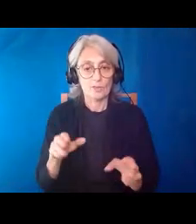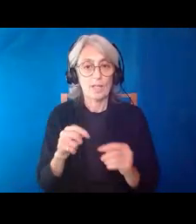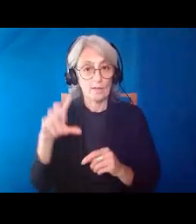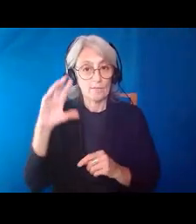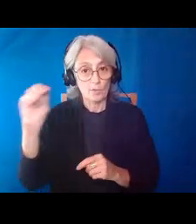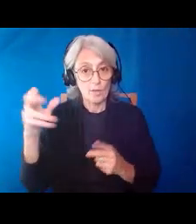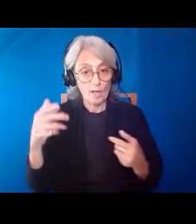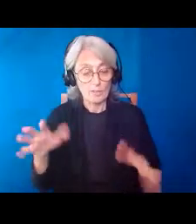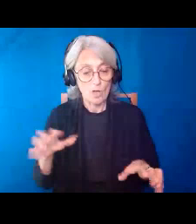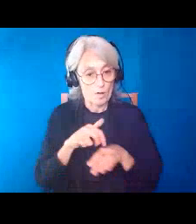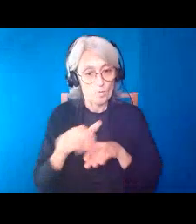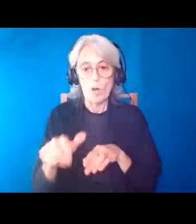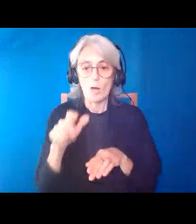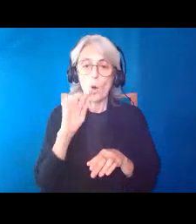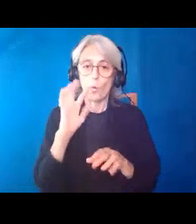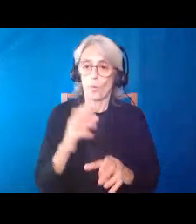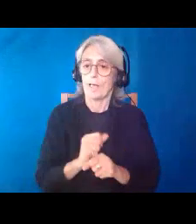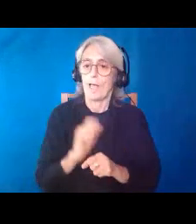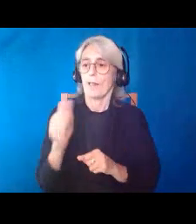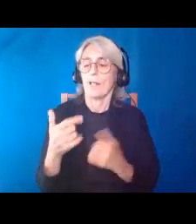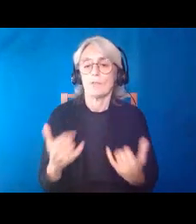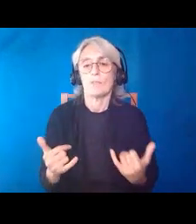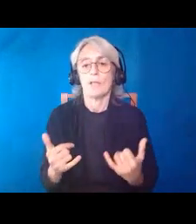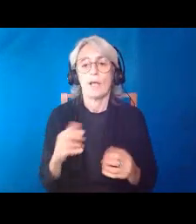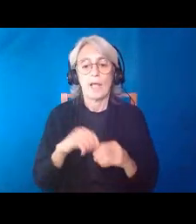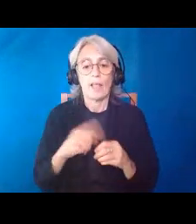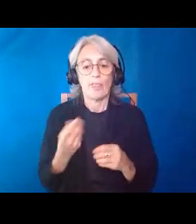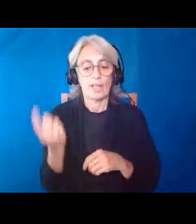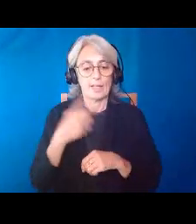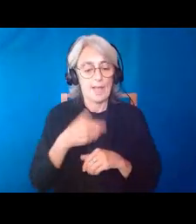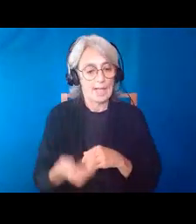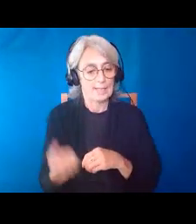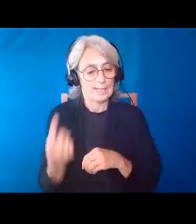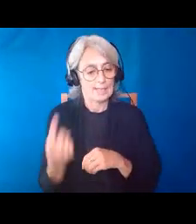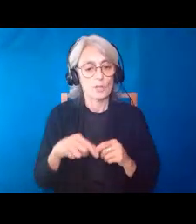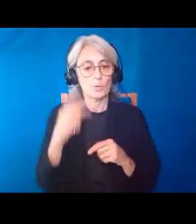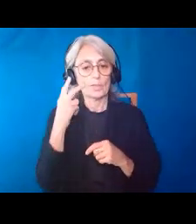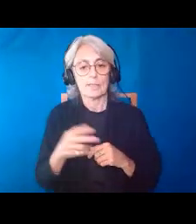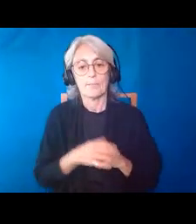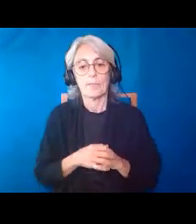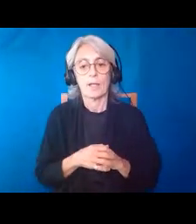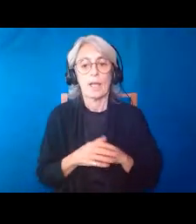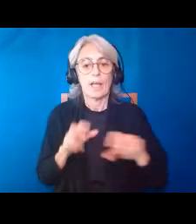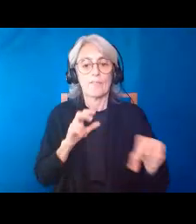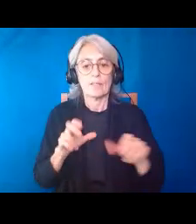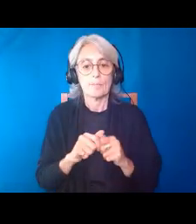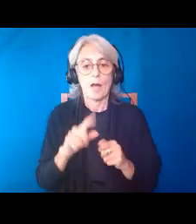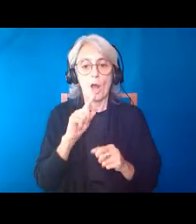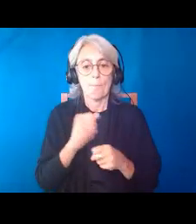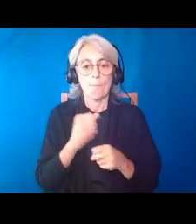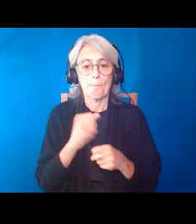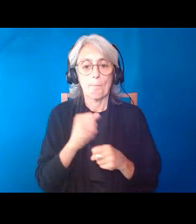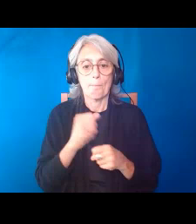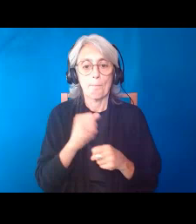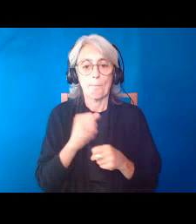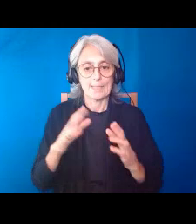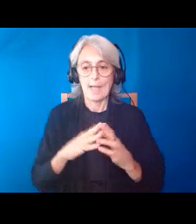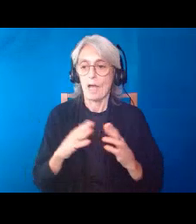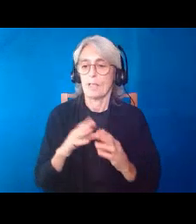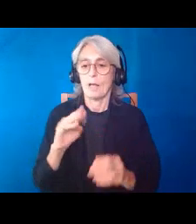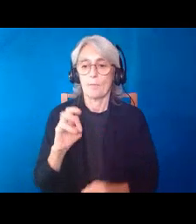will get later today and the next day to see the investments that are making in downtown